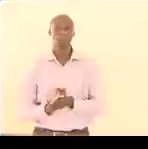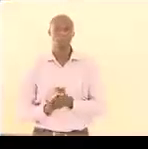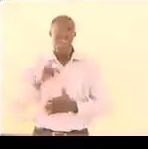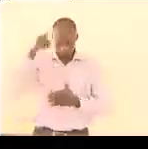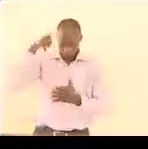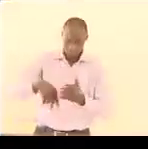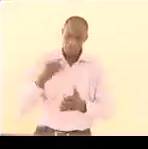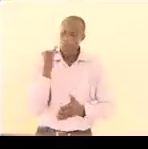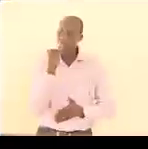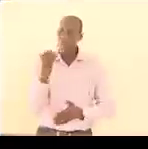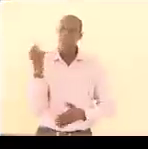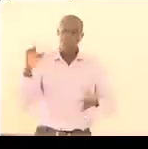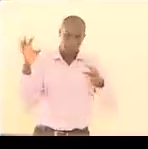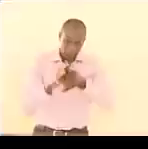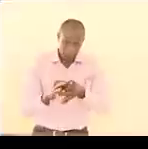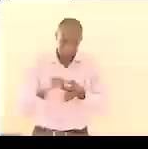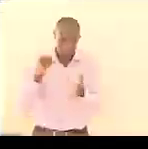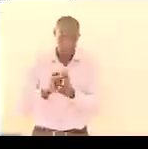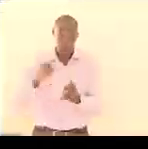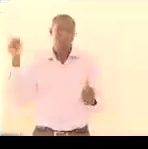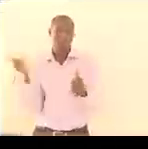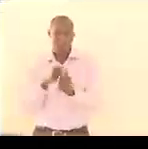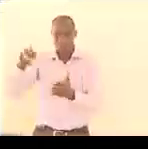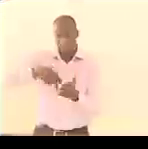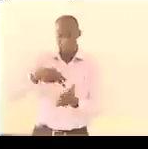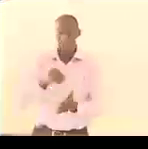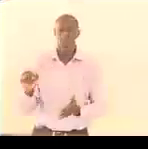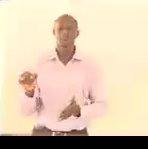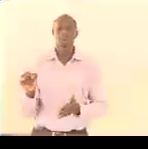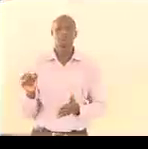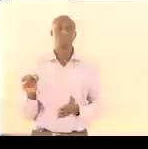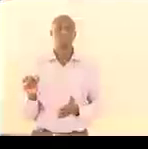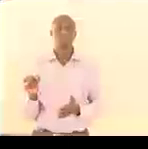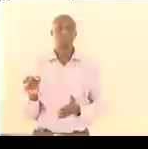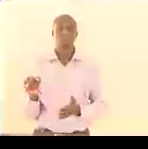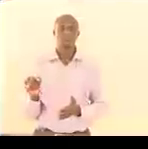35, What is the link between that first